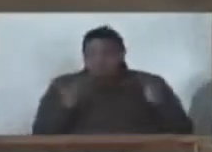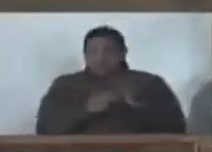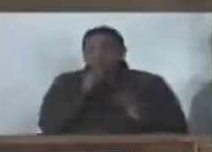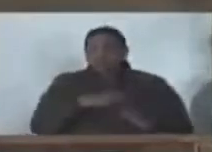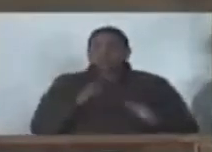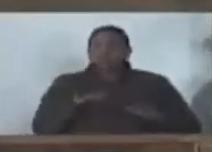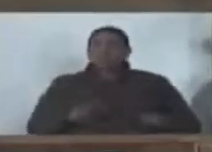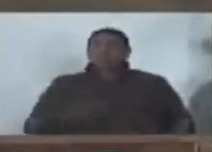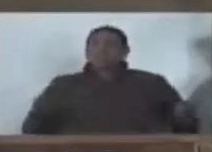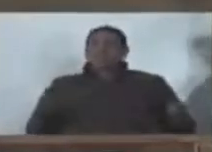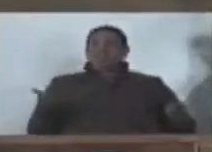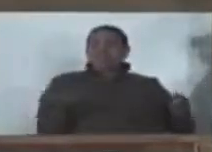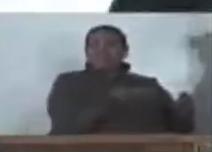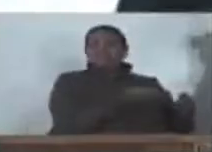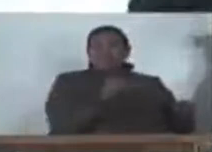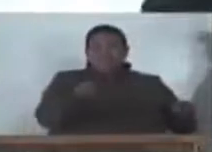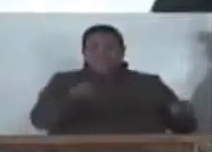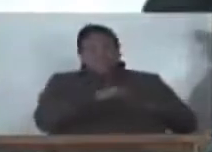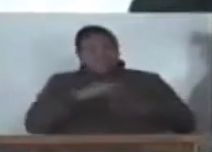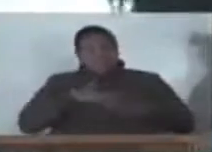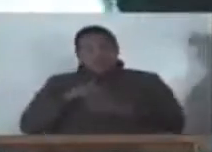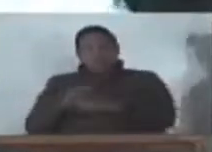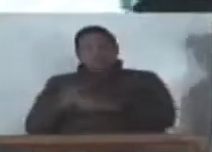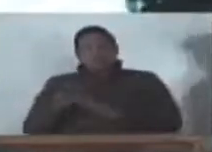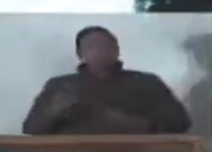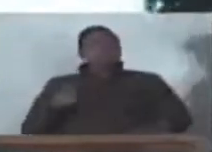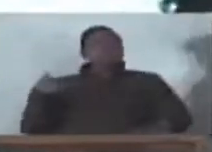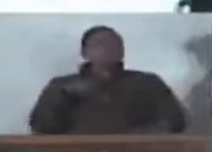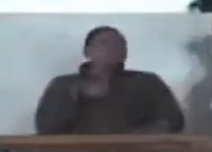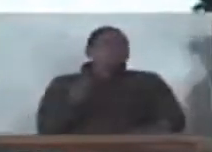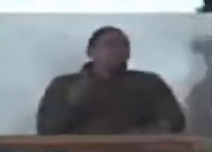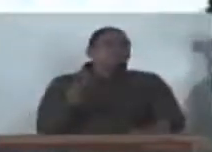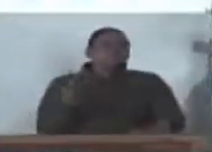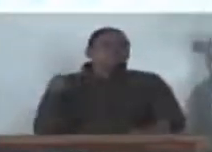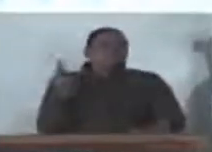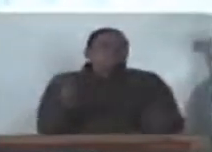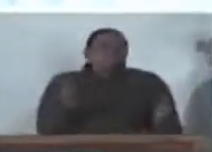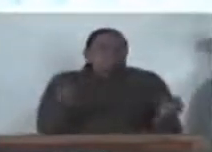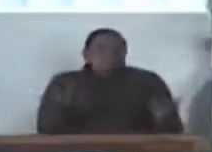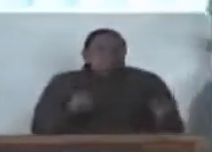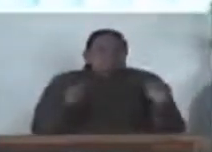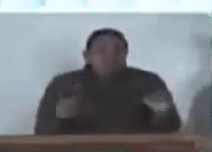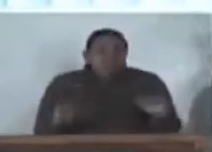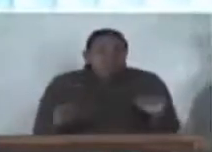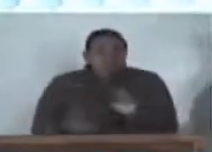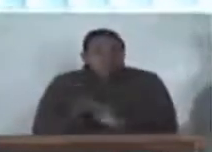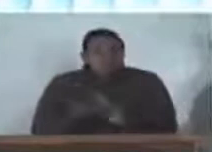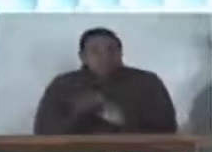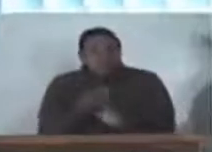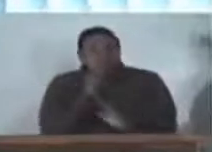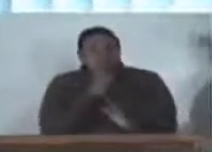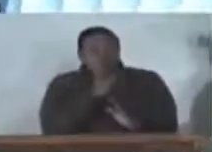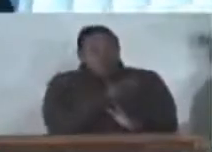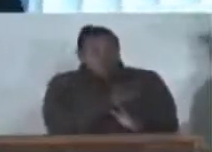children. In my ministry, we have been doing what we can to tackle this